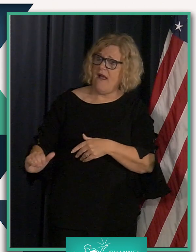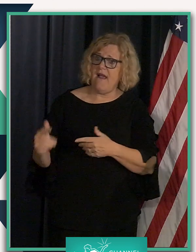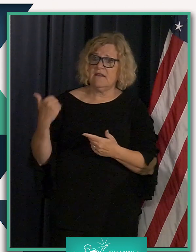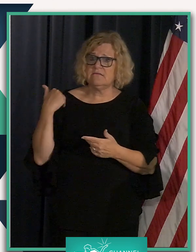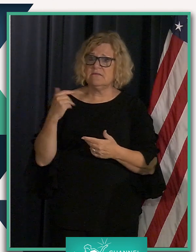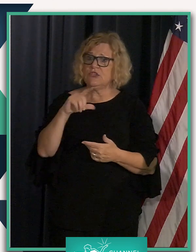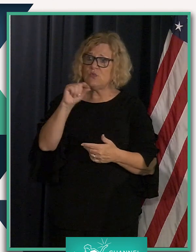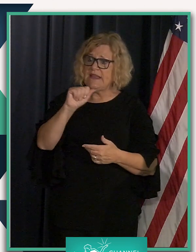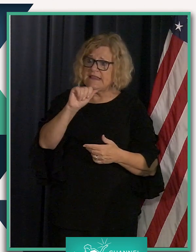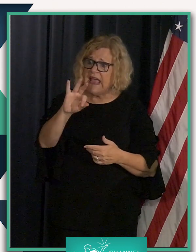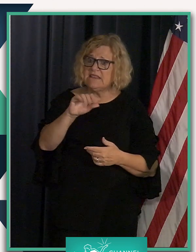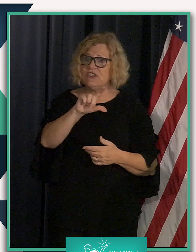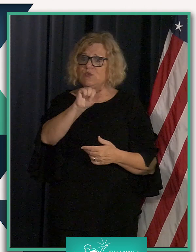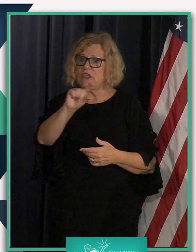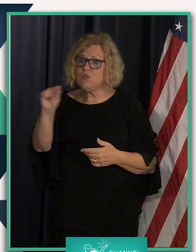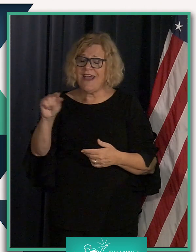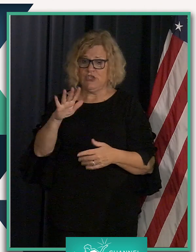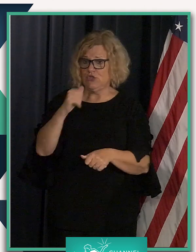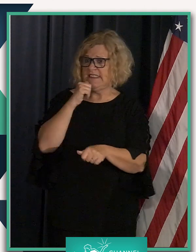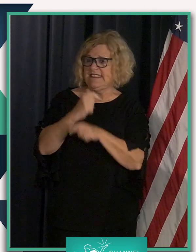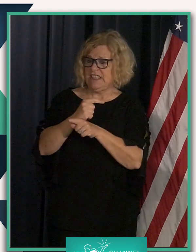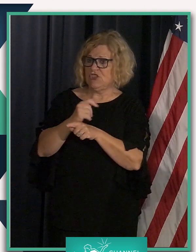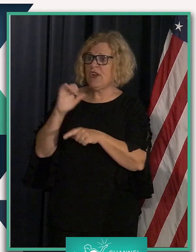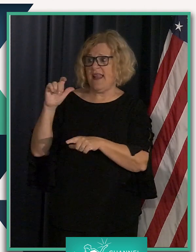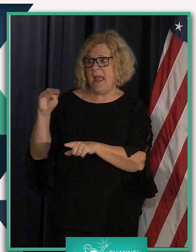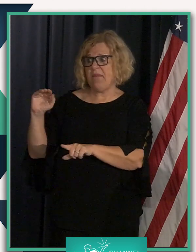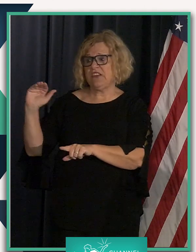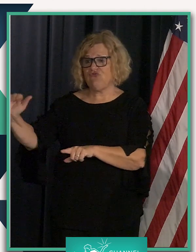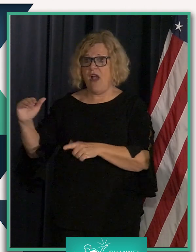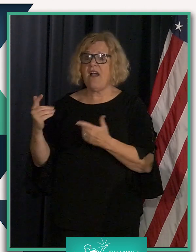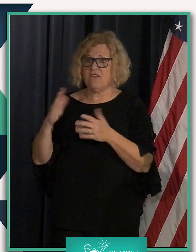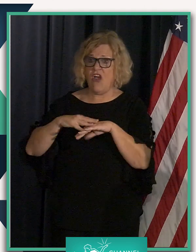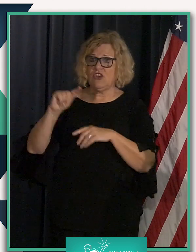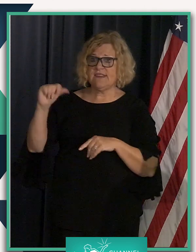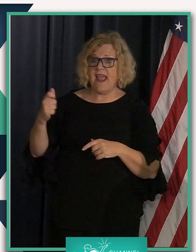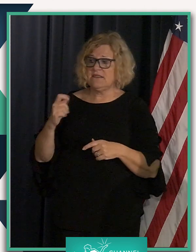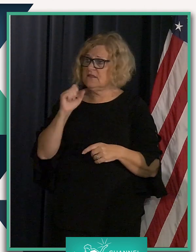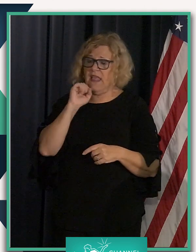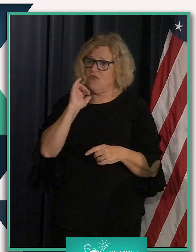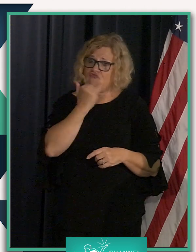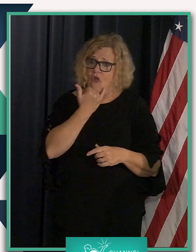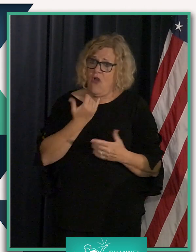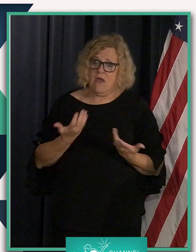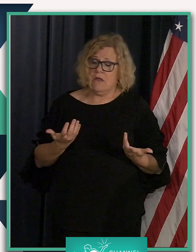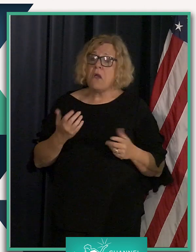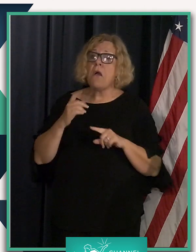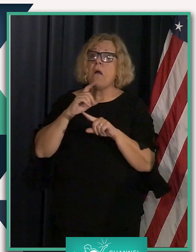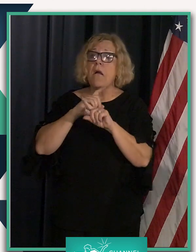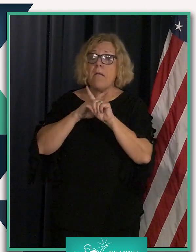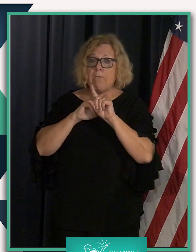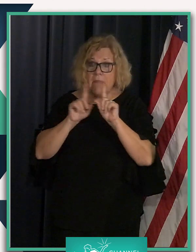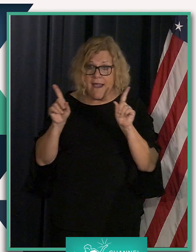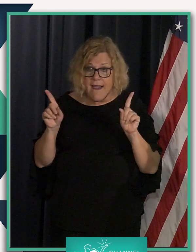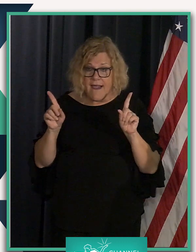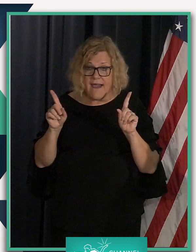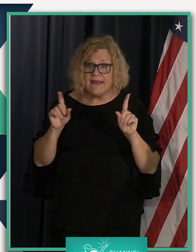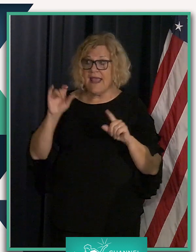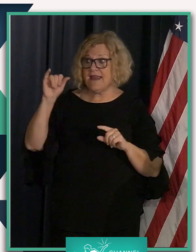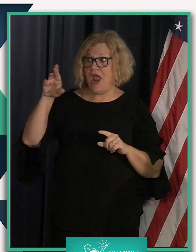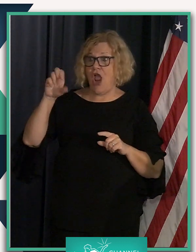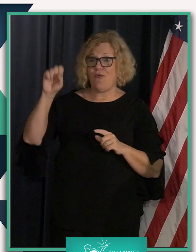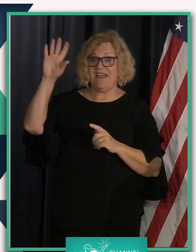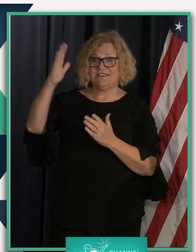in 2019 or 2020, and your sister claimed your child on her taxes. There's nothing wrong with that. But in the